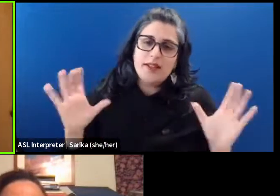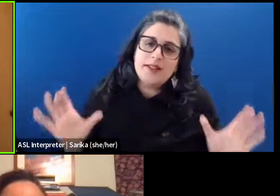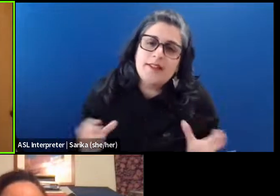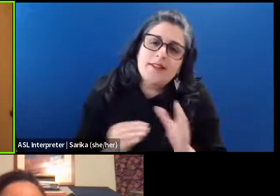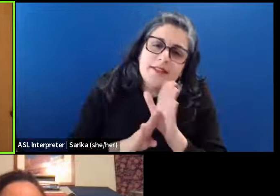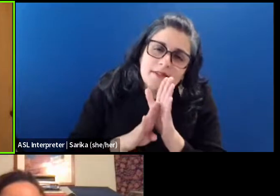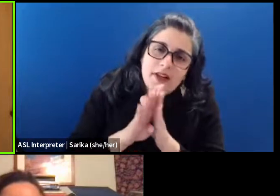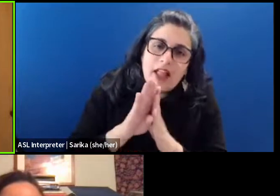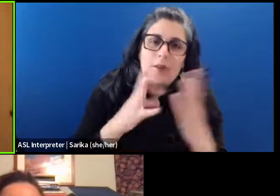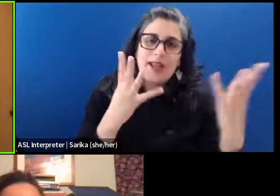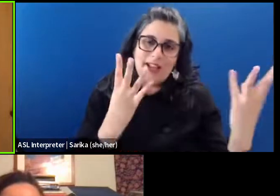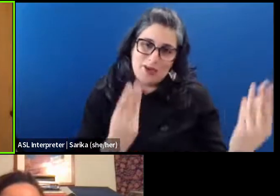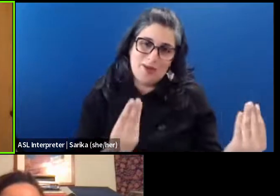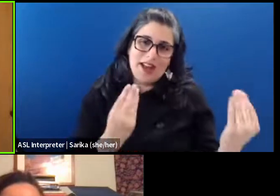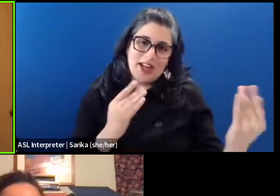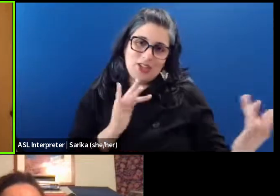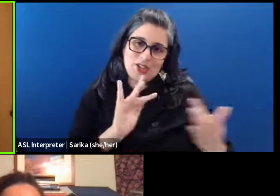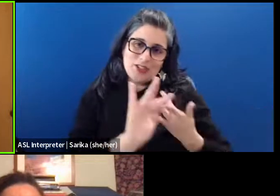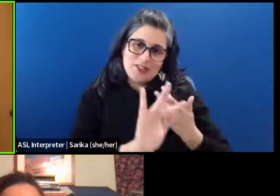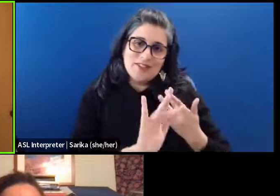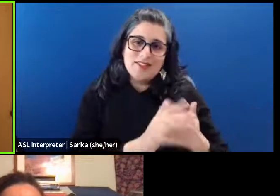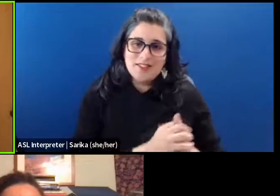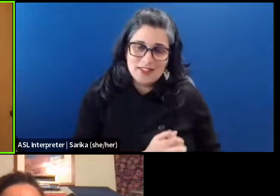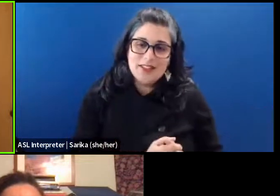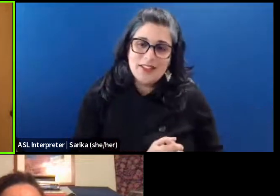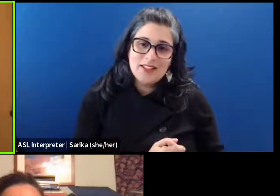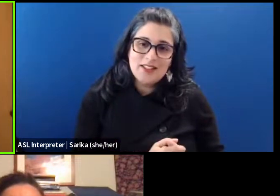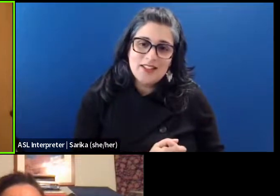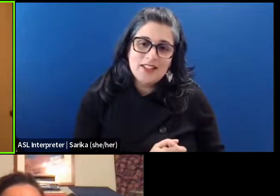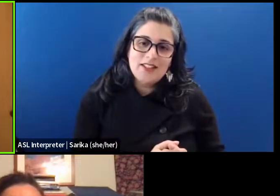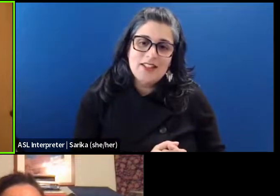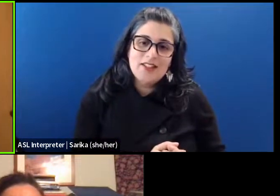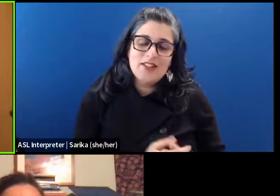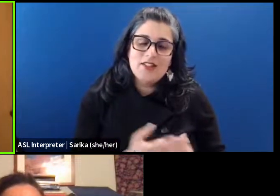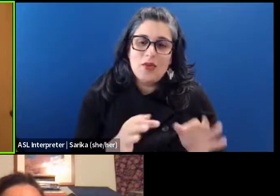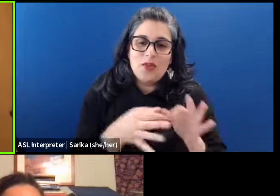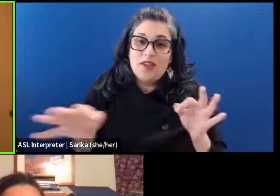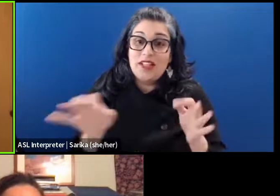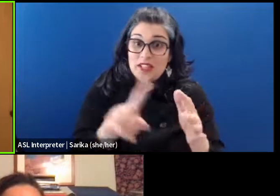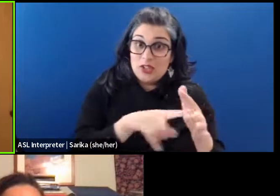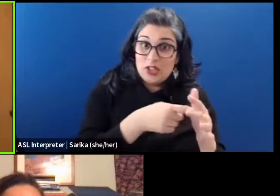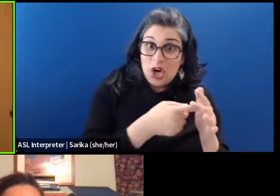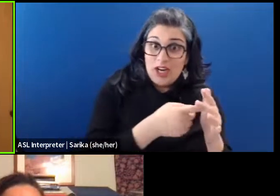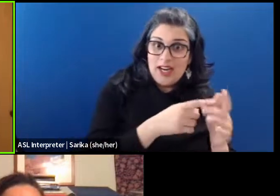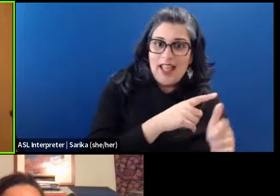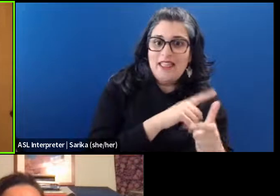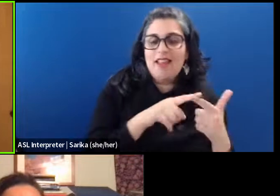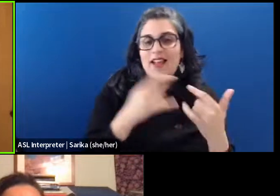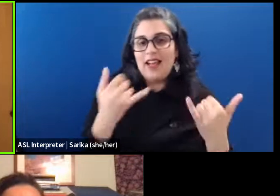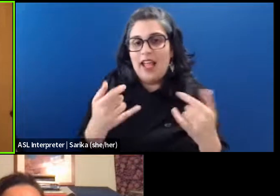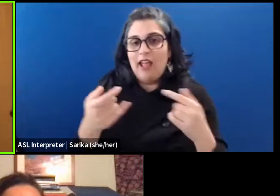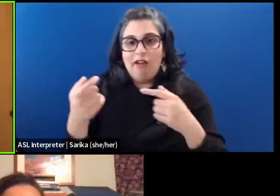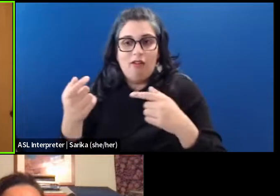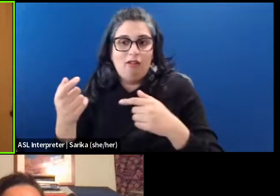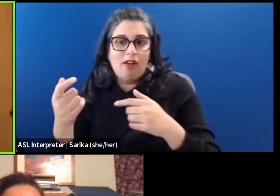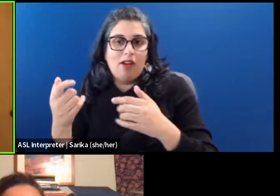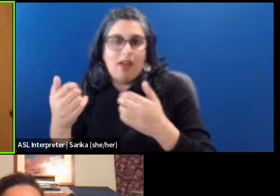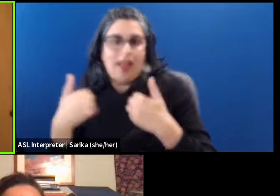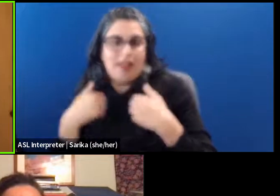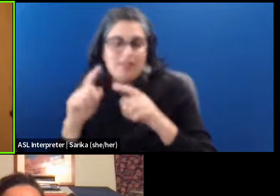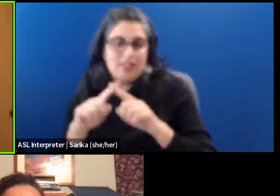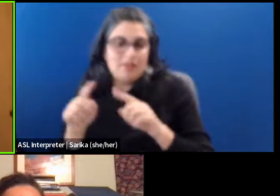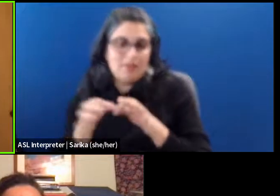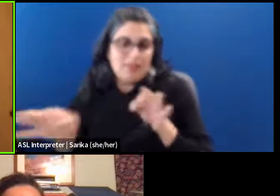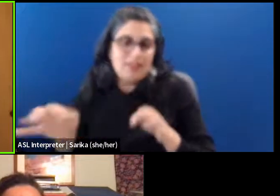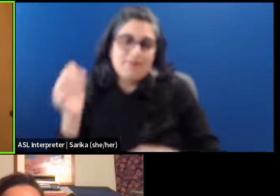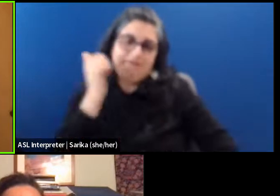compassion. So there are phrases I started with and there are phrases I now employ on a